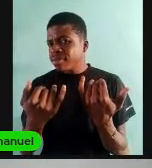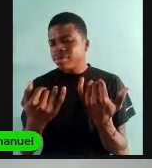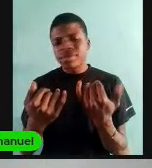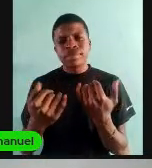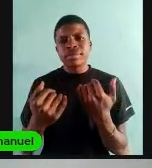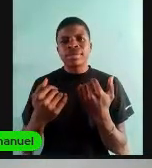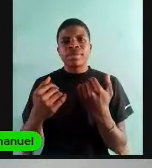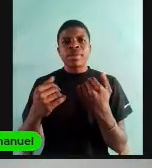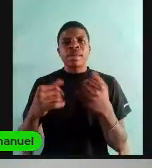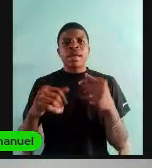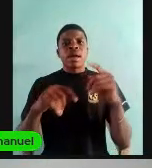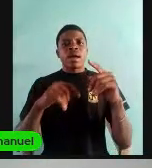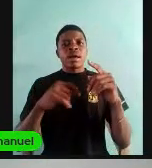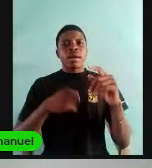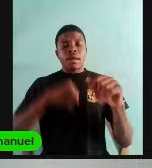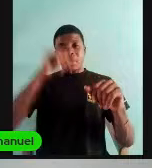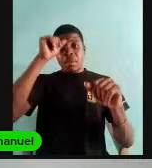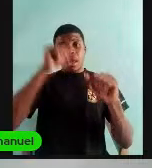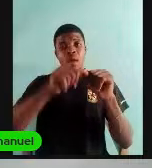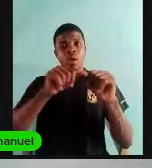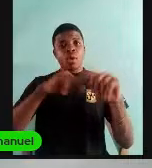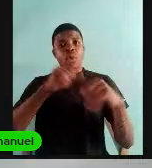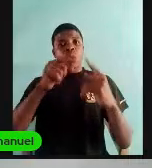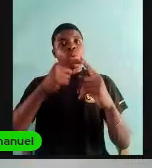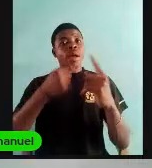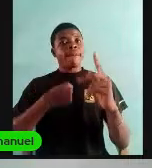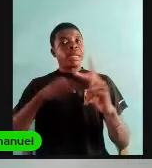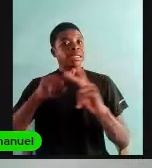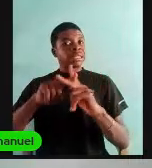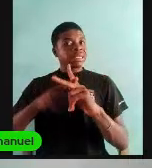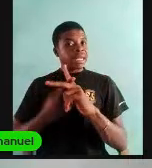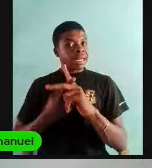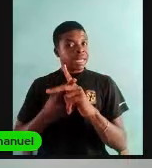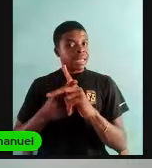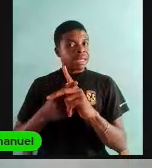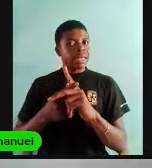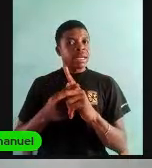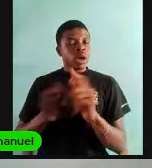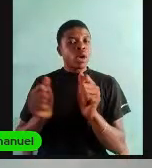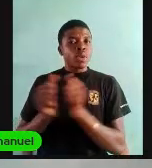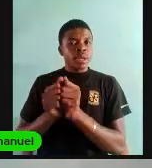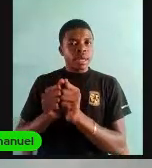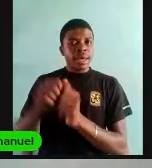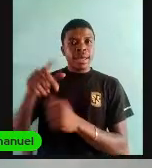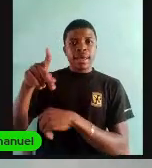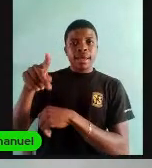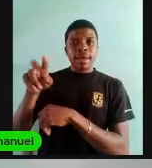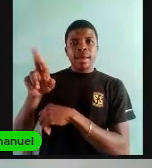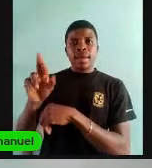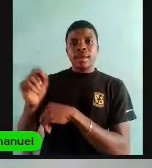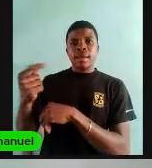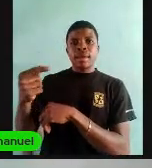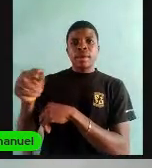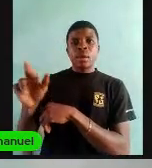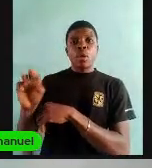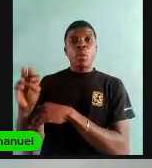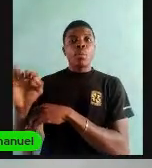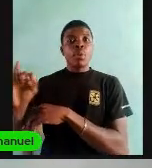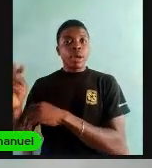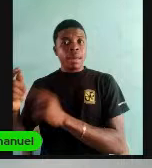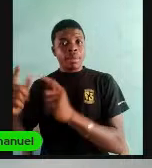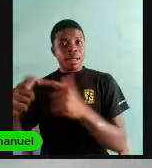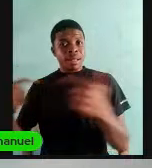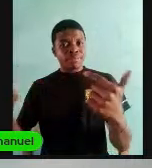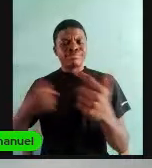Yeah. So from Scratch, I came across HTML as hypertext markup language. So while I